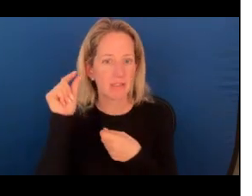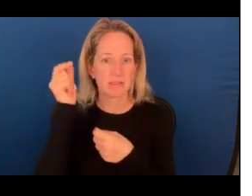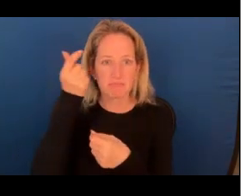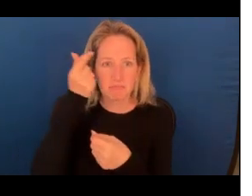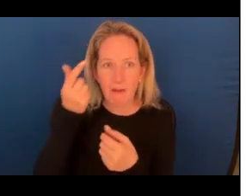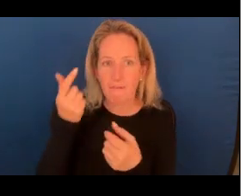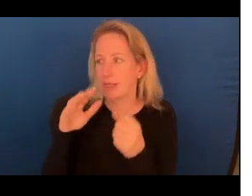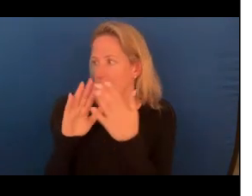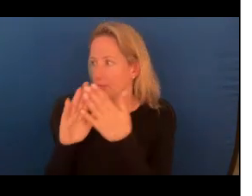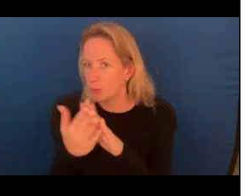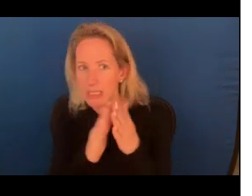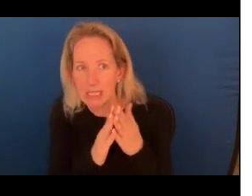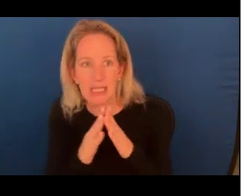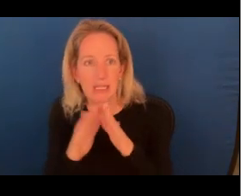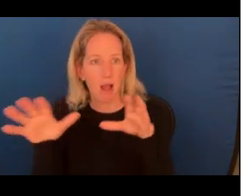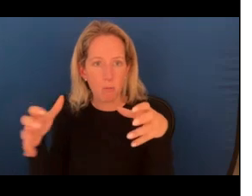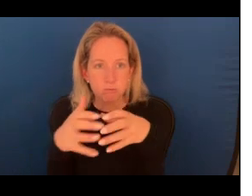to